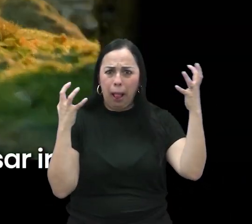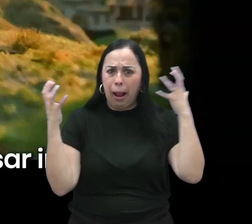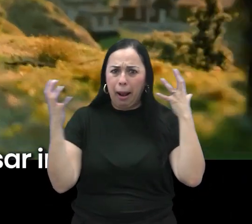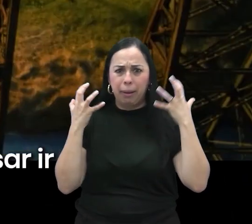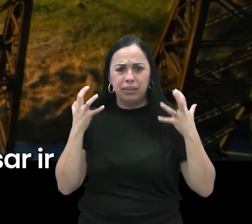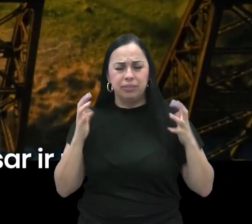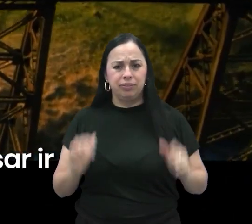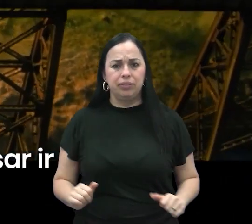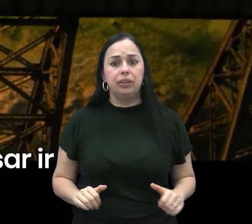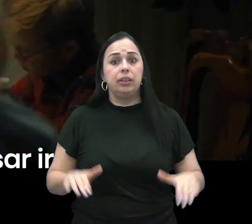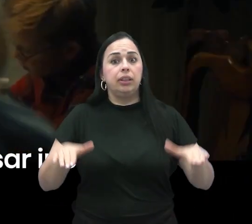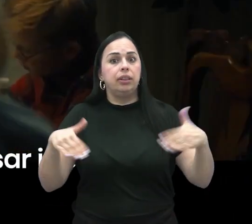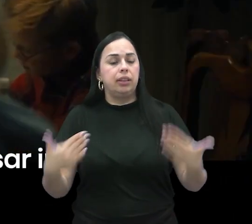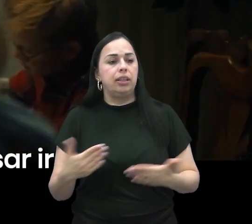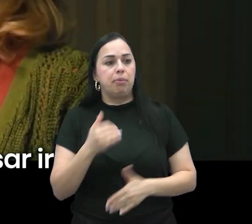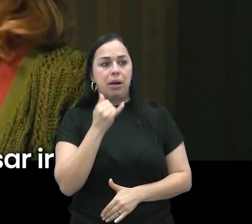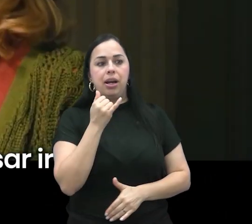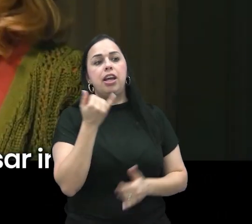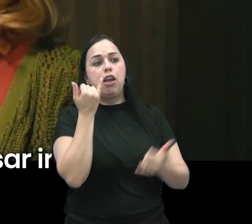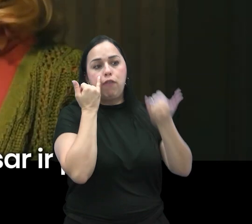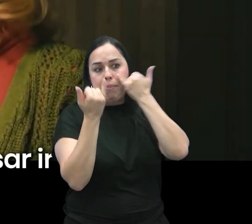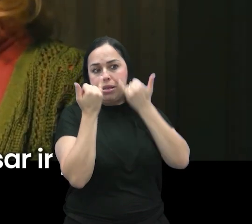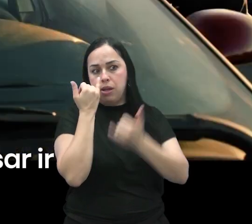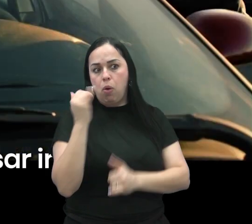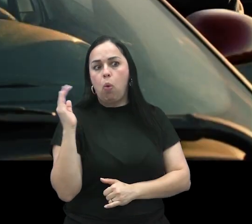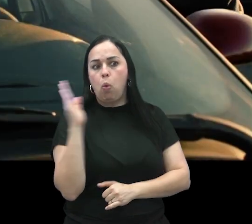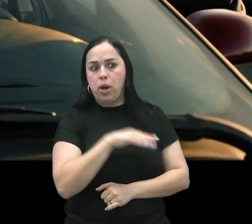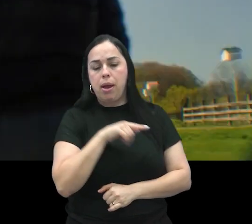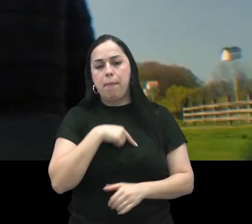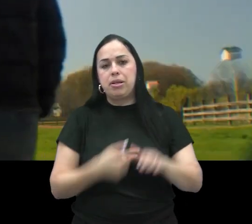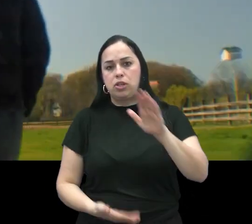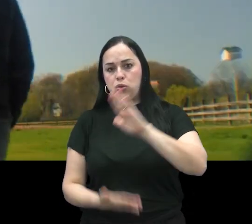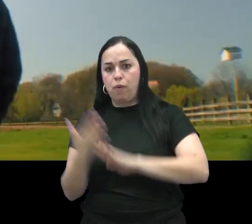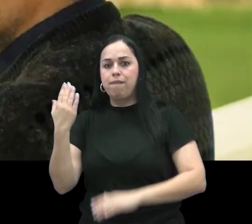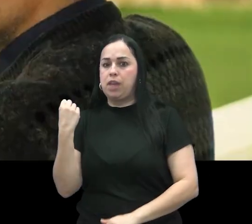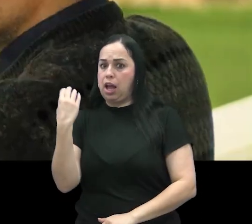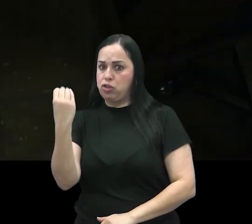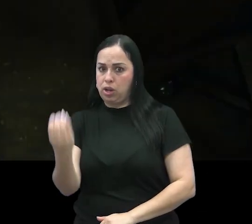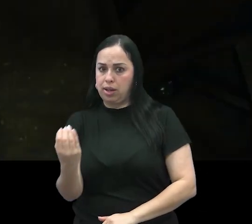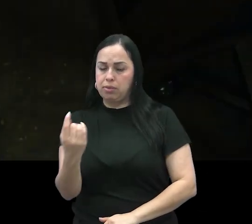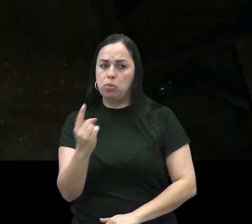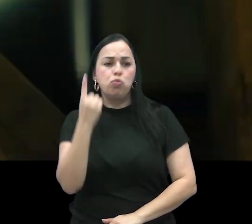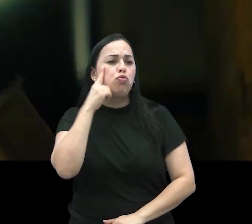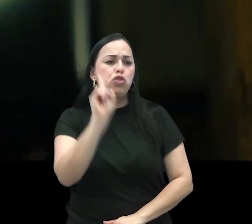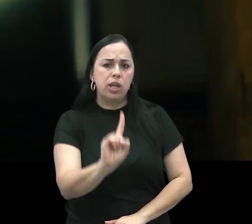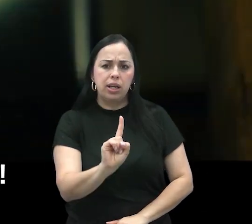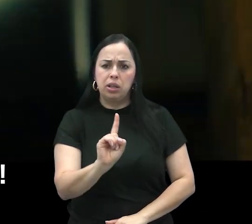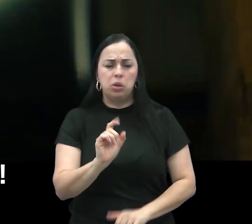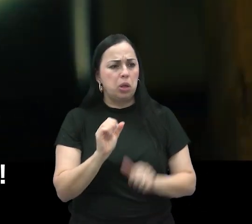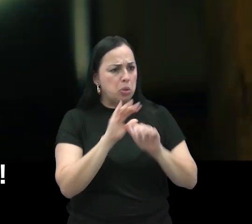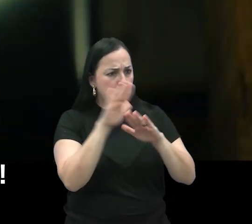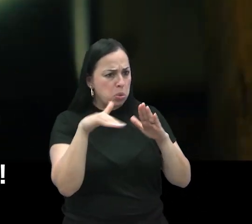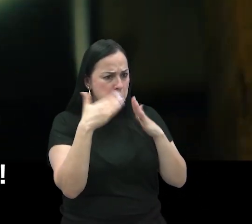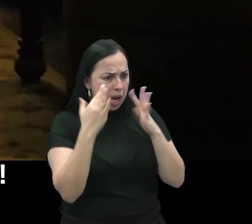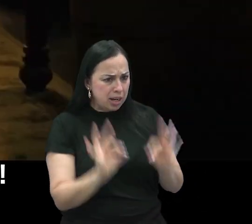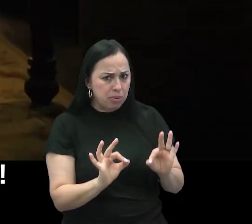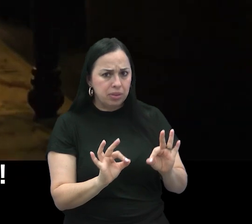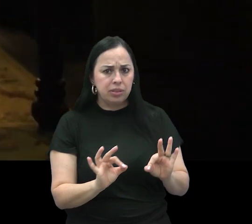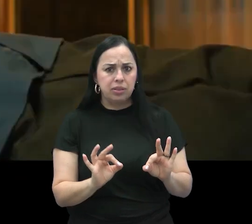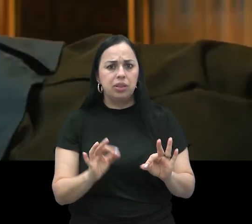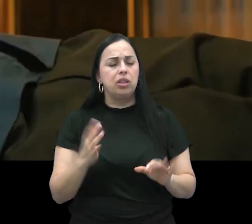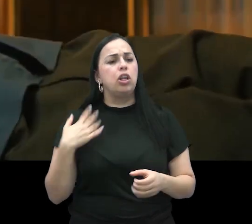So I got some bad news, Nance. We gotta go to Greenville. Just a one night, though. Everything okay at home? Hey, hon, we're back.